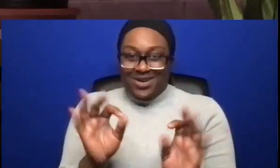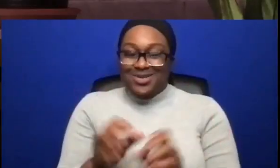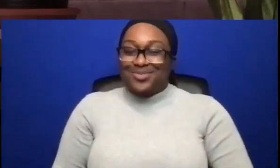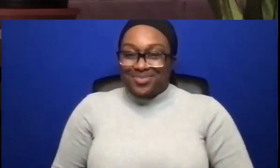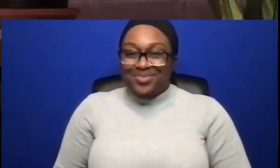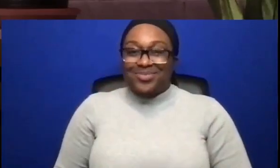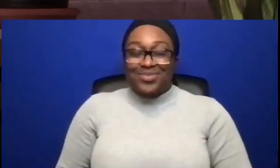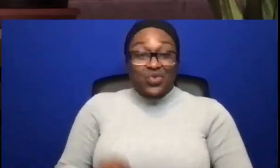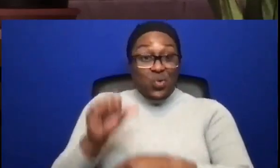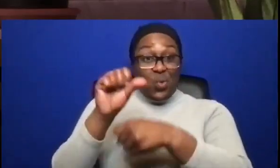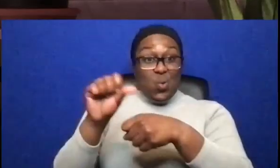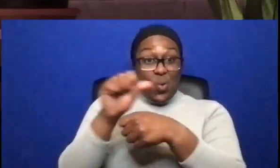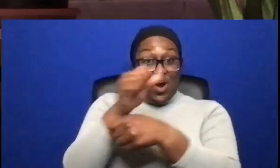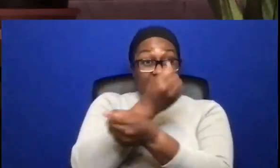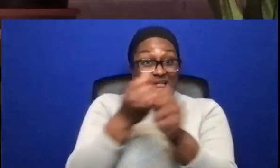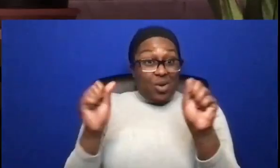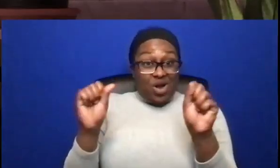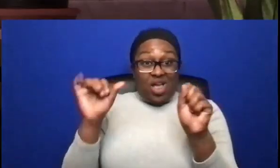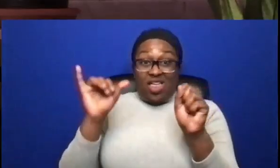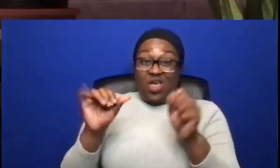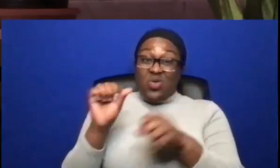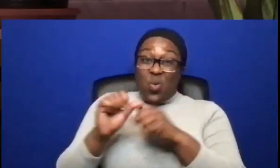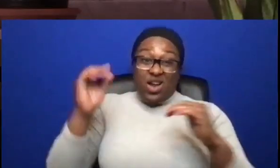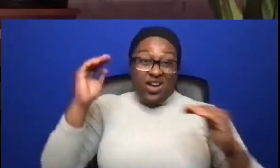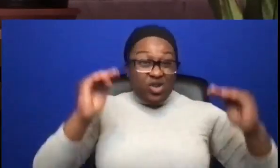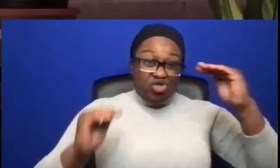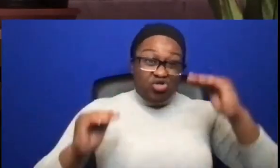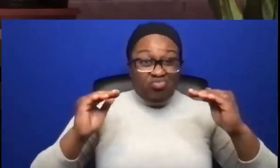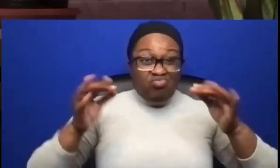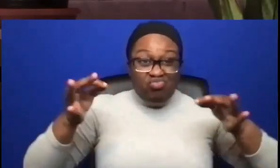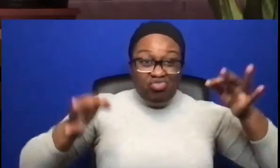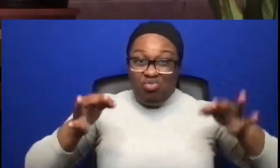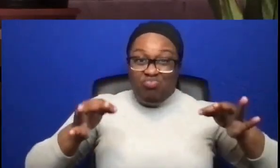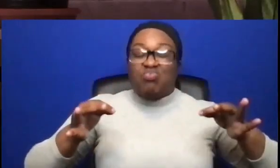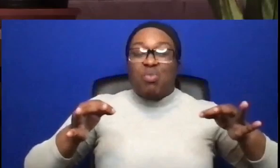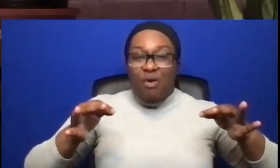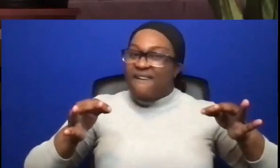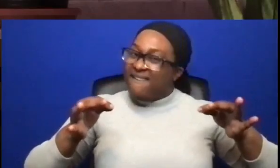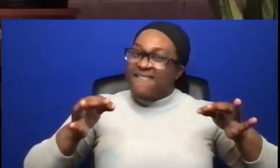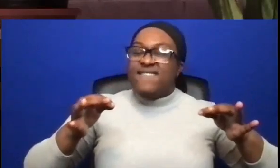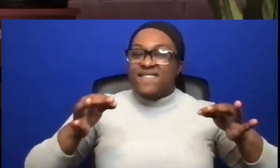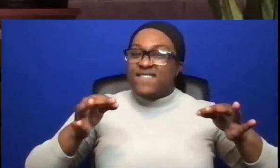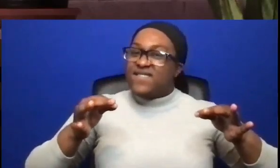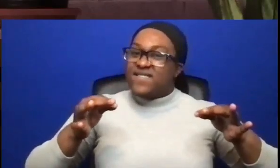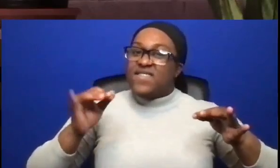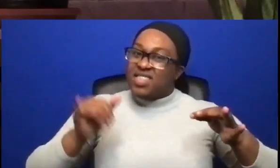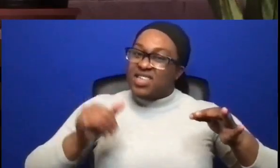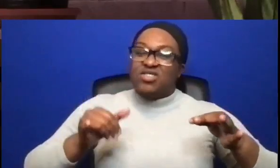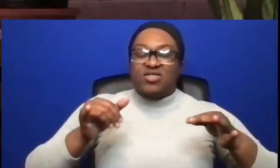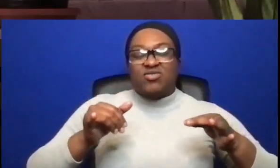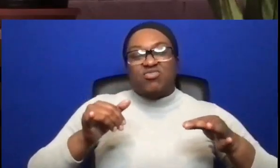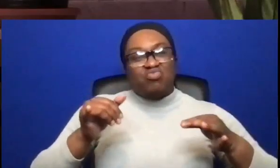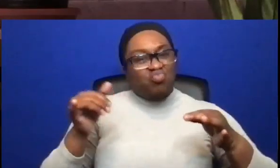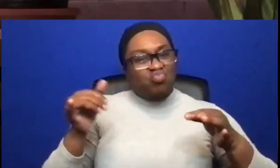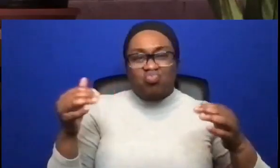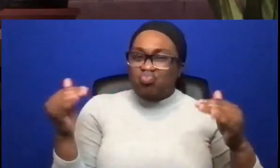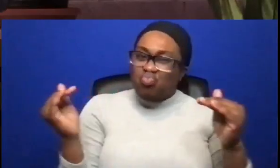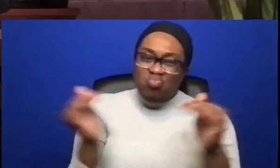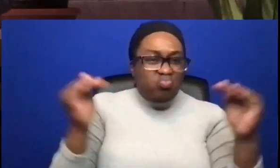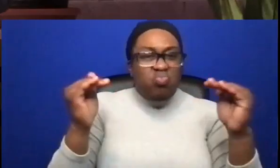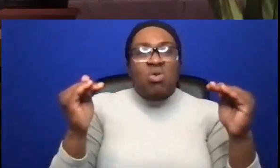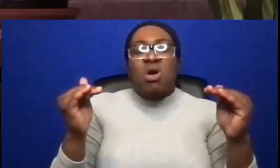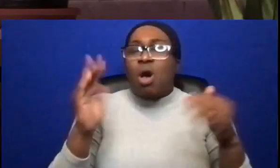of liberation is the work of justice, of a fierce and fiery cry for equity so that all